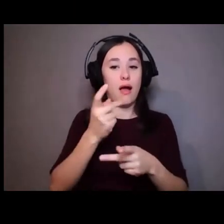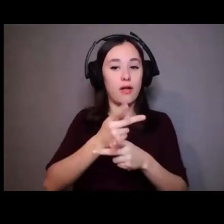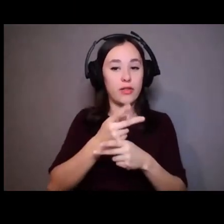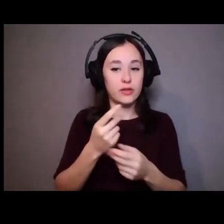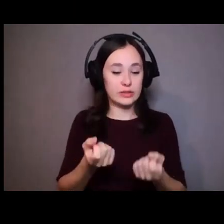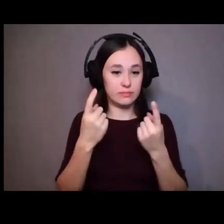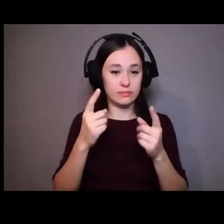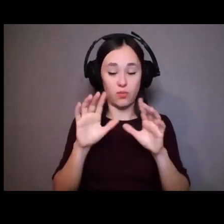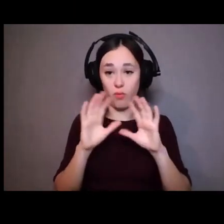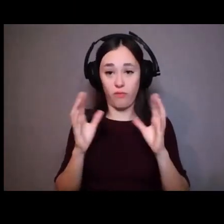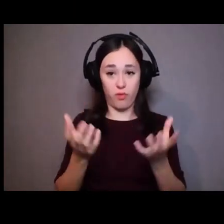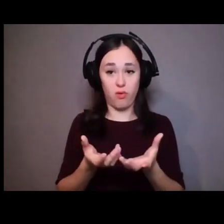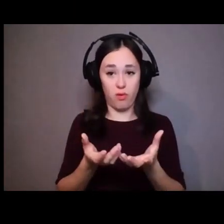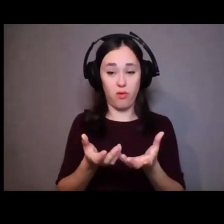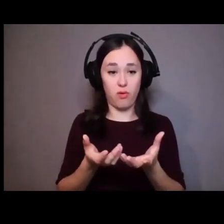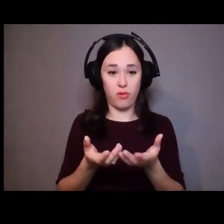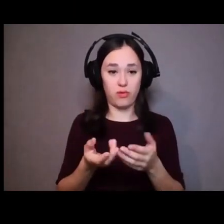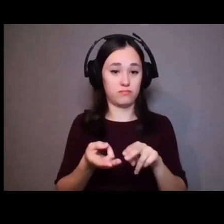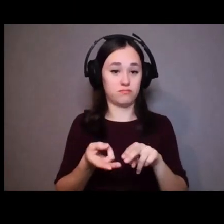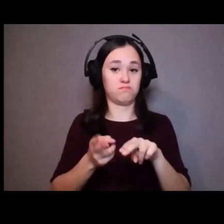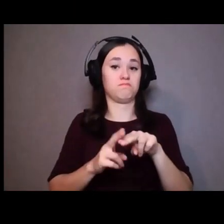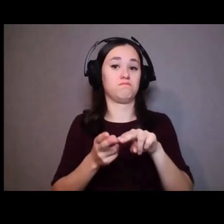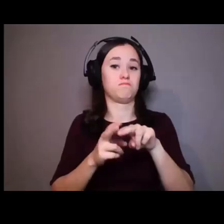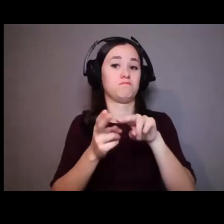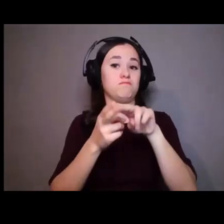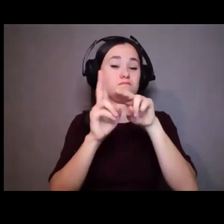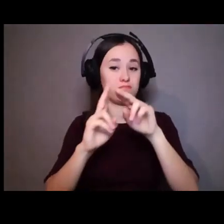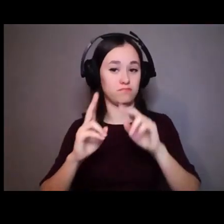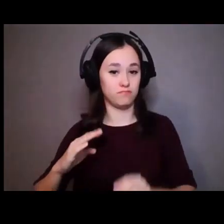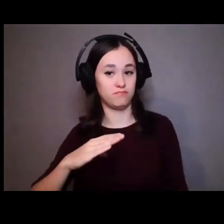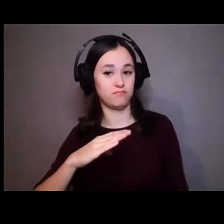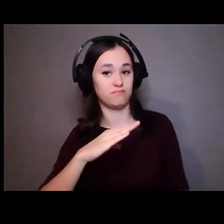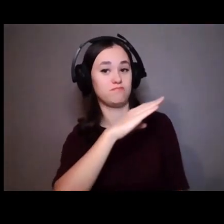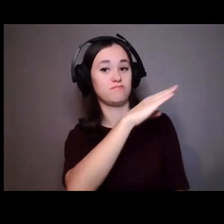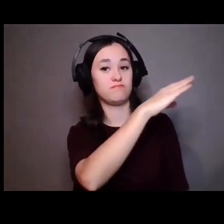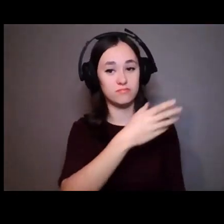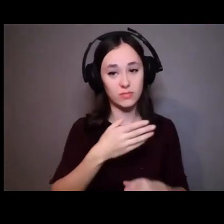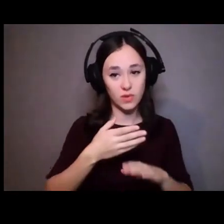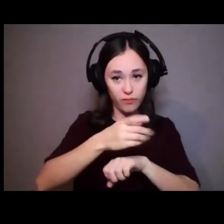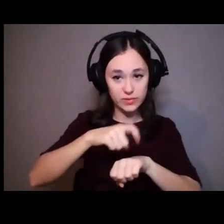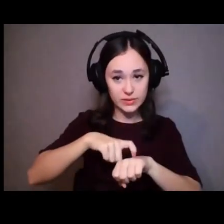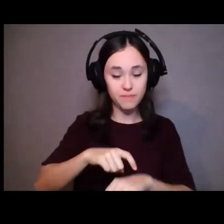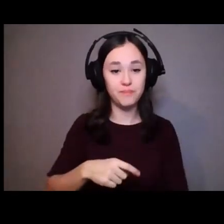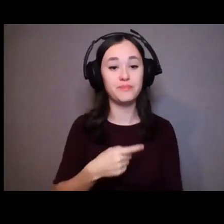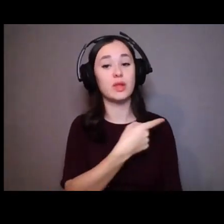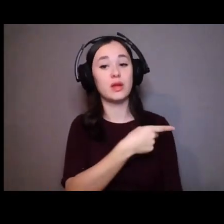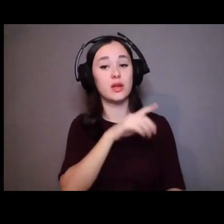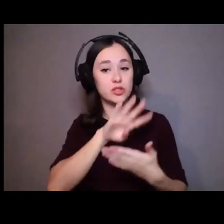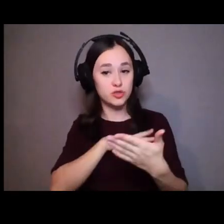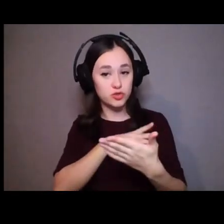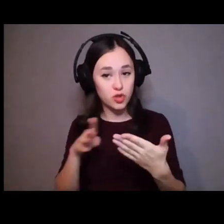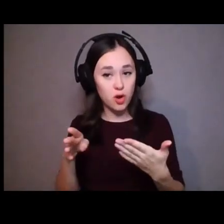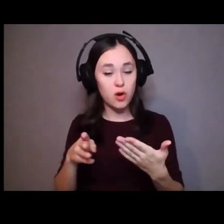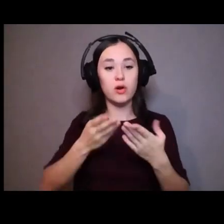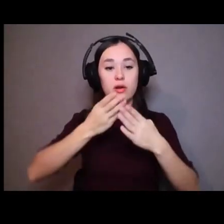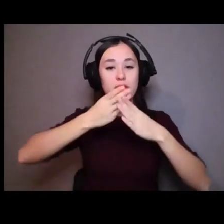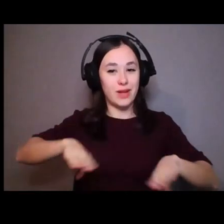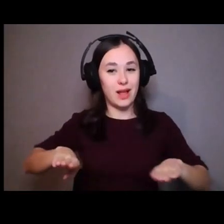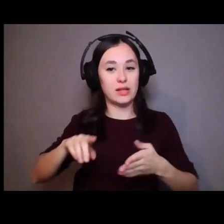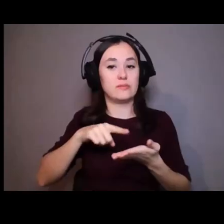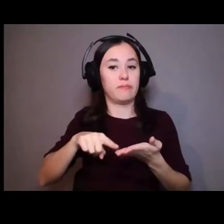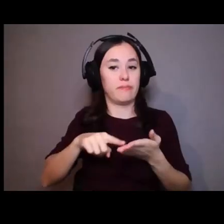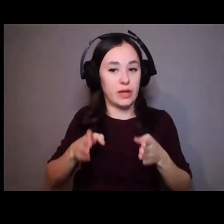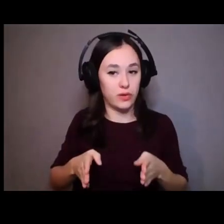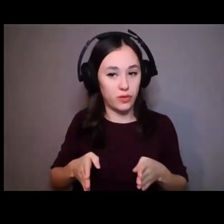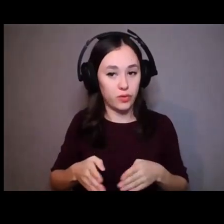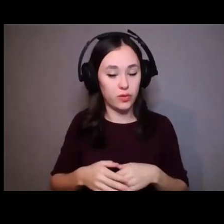overall is going up. So this is a chart that breaks out by payer the rate of growth